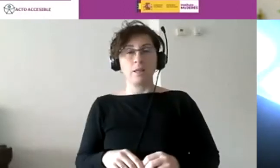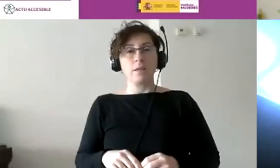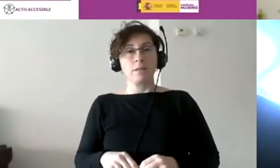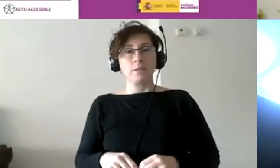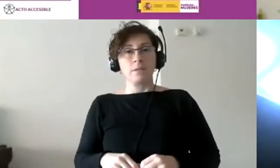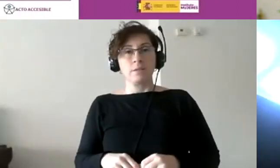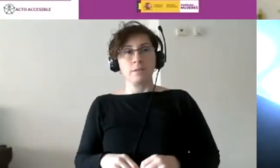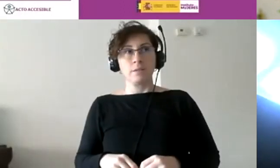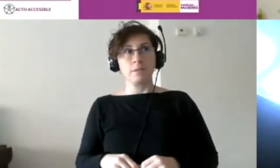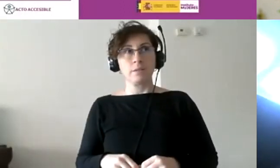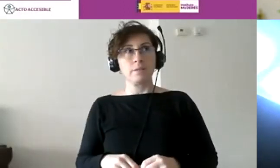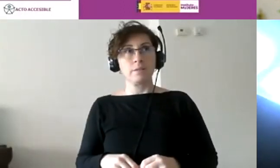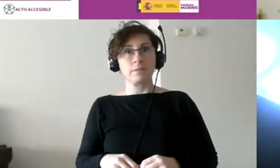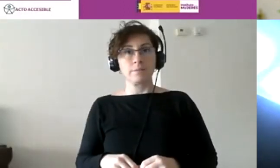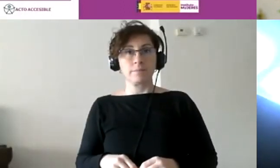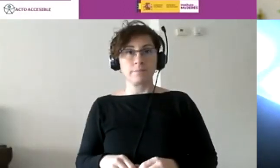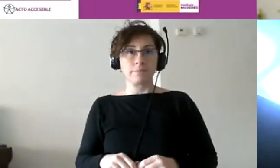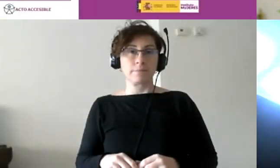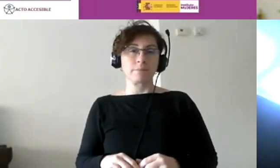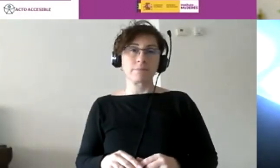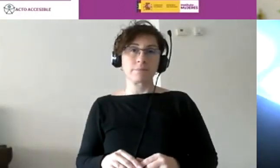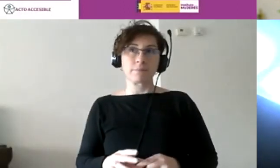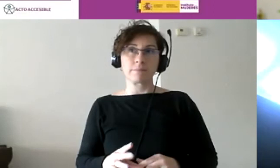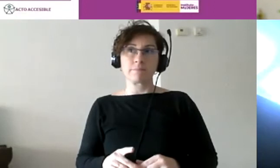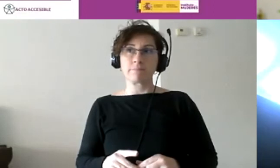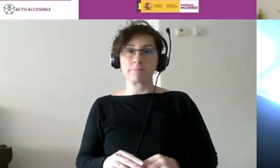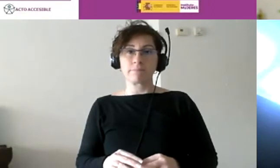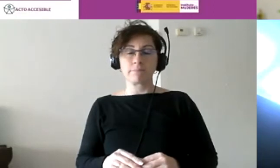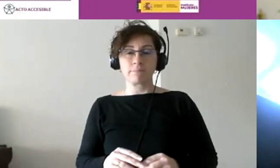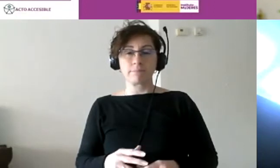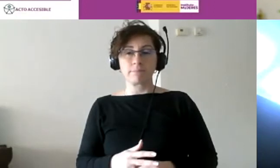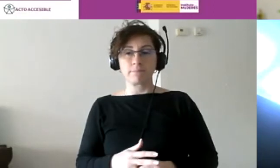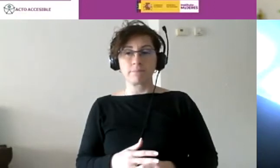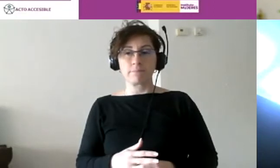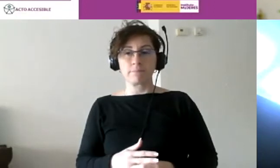free way to go. And some people are very